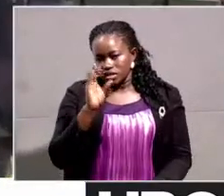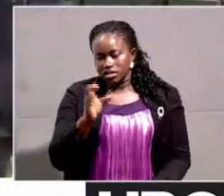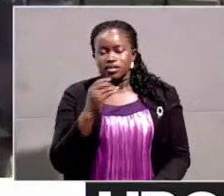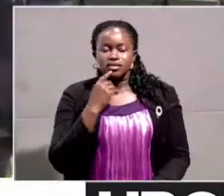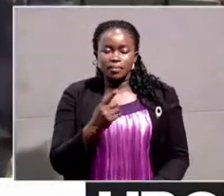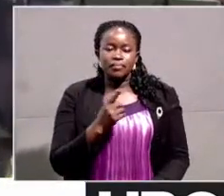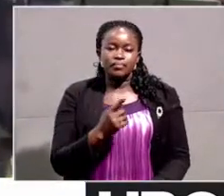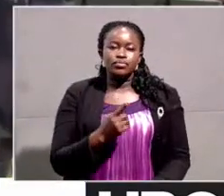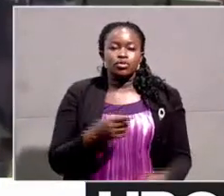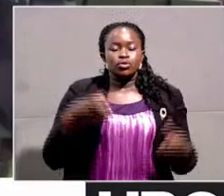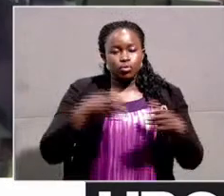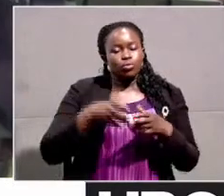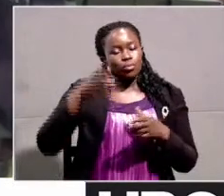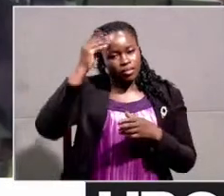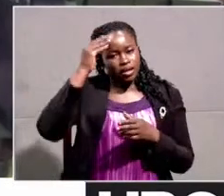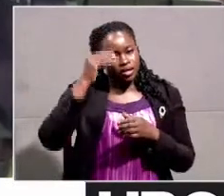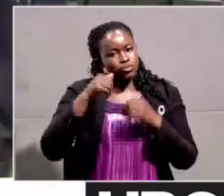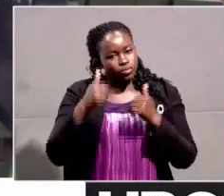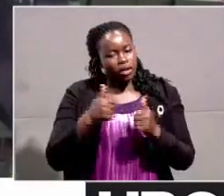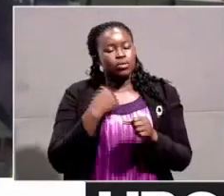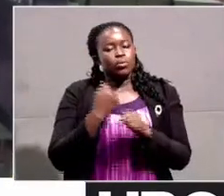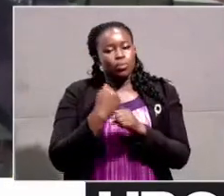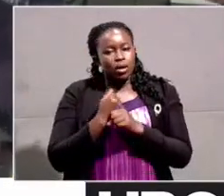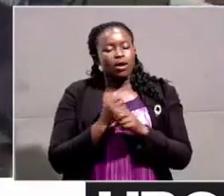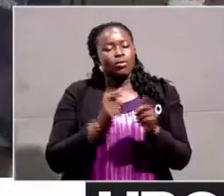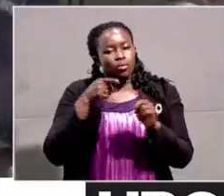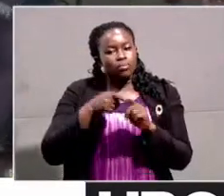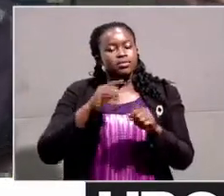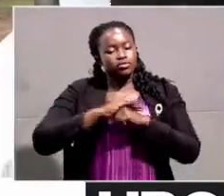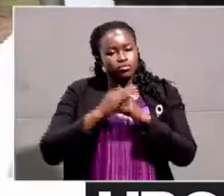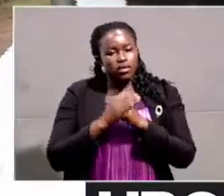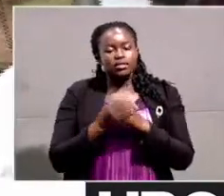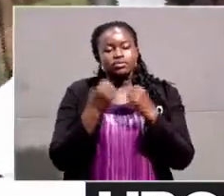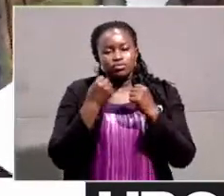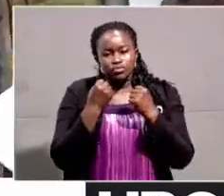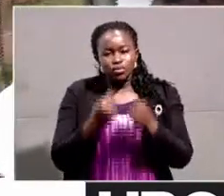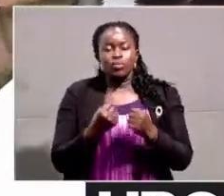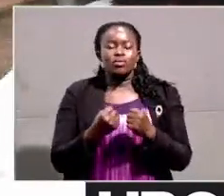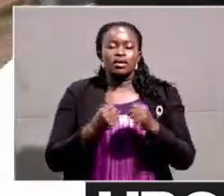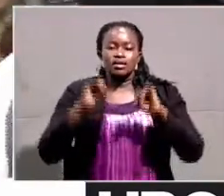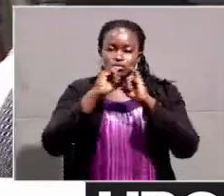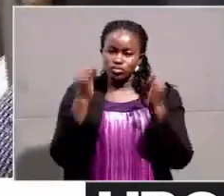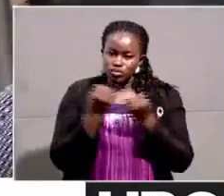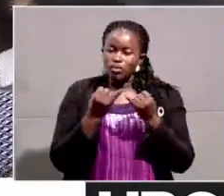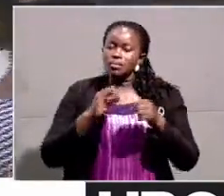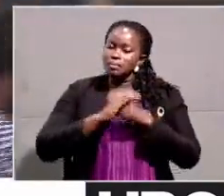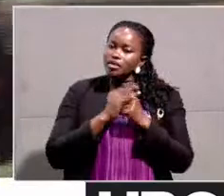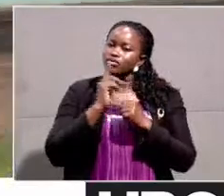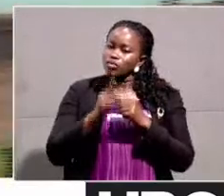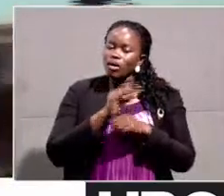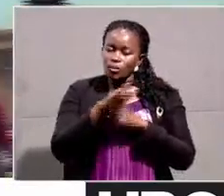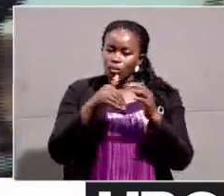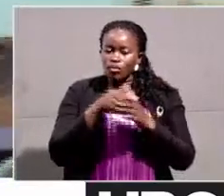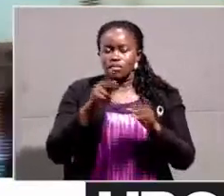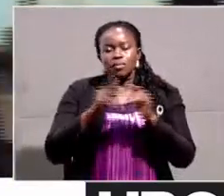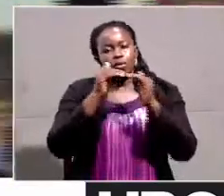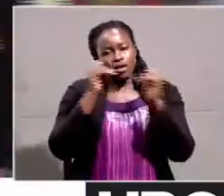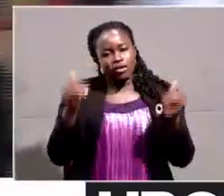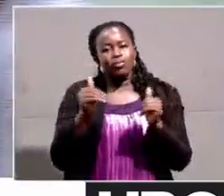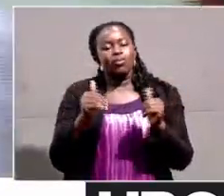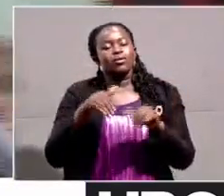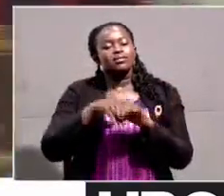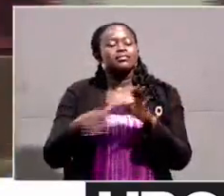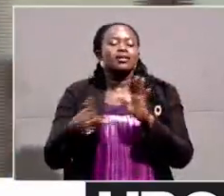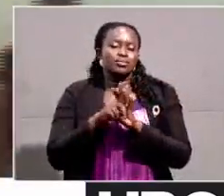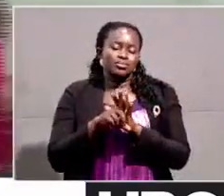that the elite should work towards creating stronger institutions and ensure everyone is equal before the law. I'm Navka